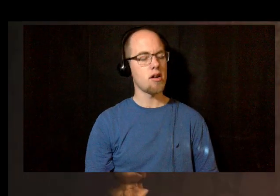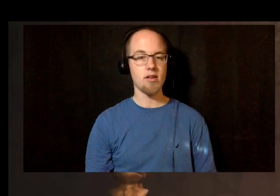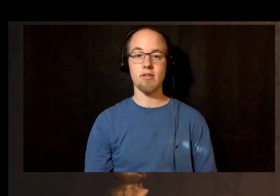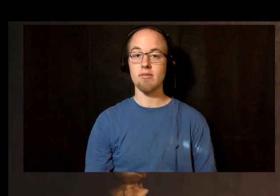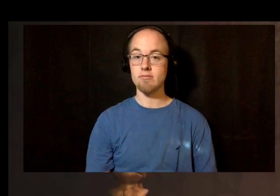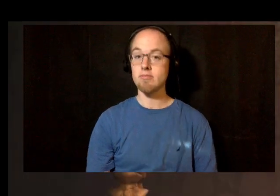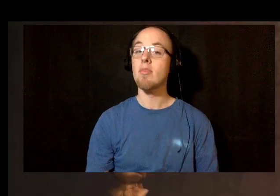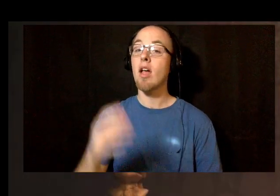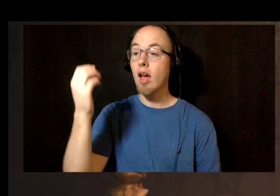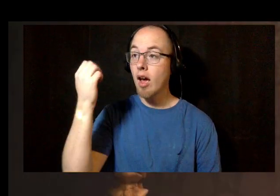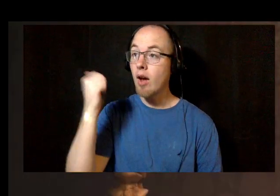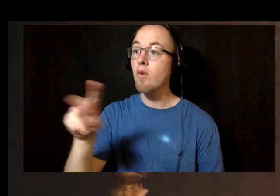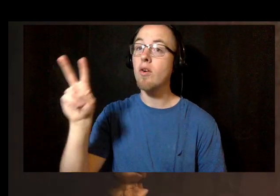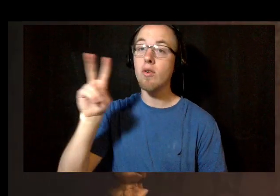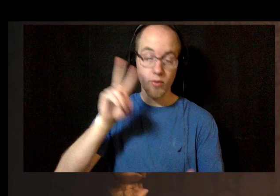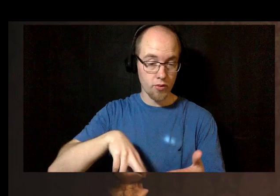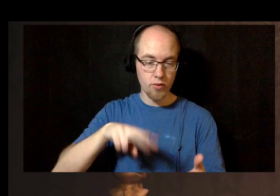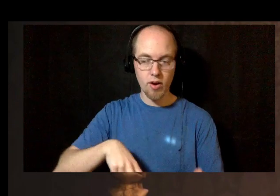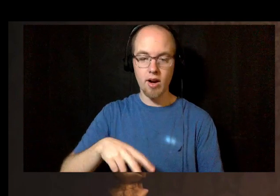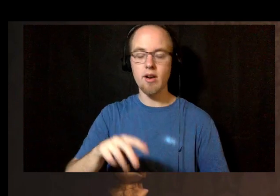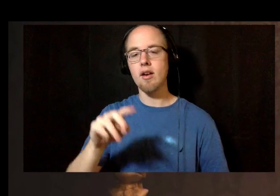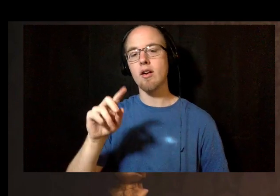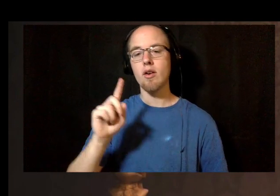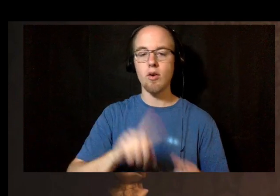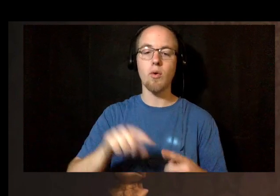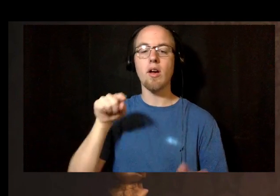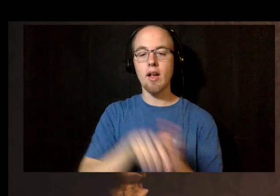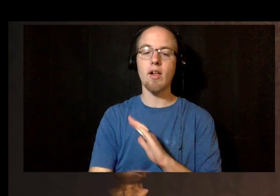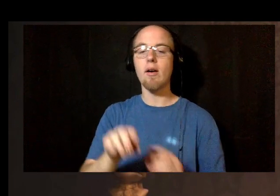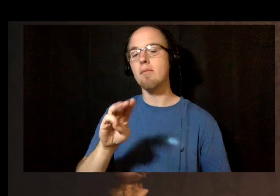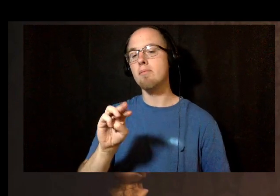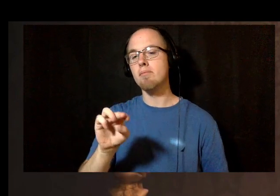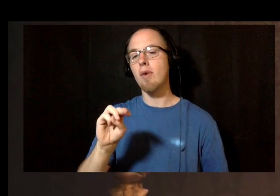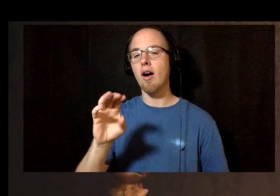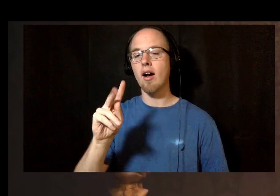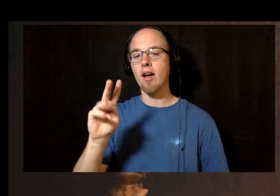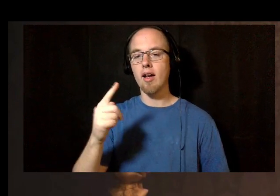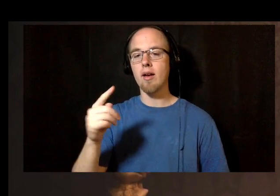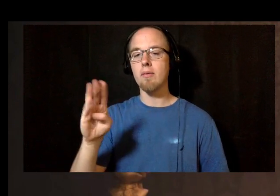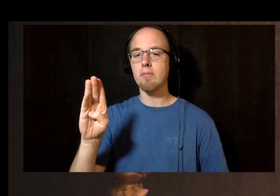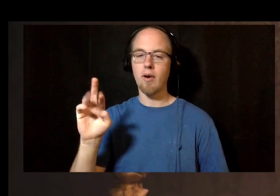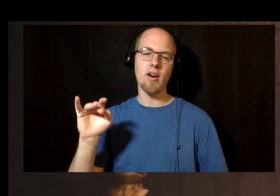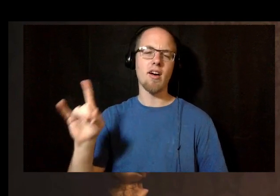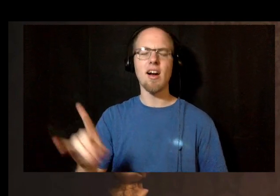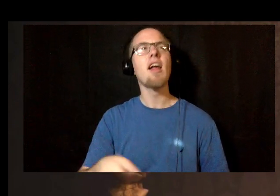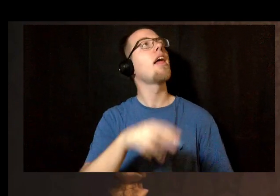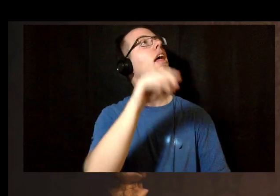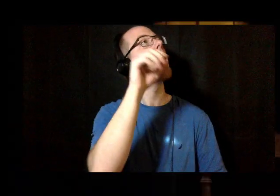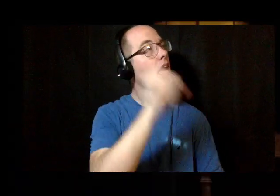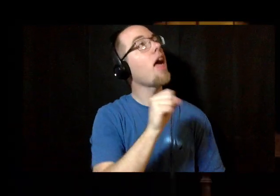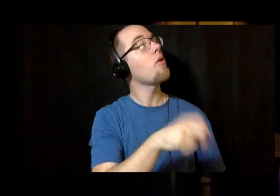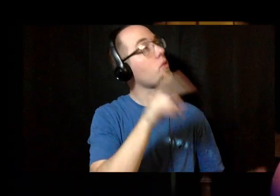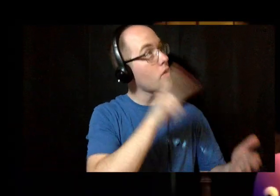Has anybody read To Kill a Mockingbird? Yes, we read it at school. Fuck off.